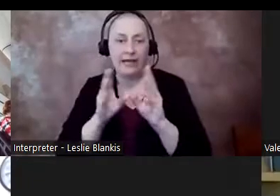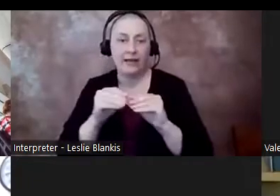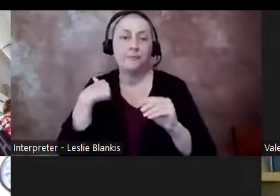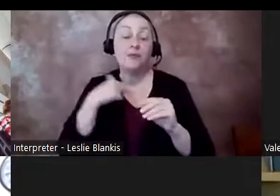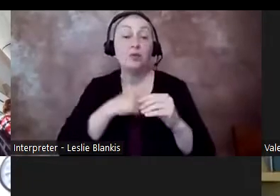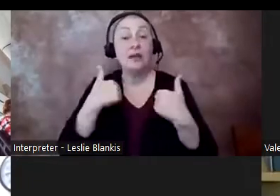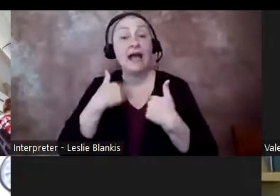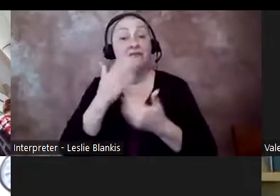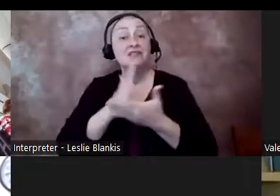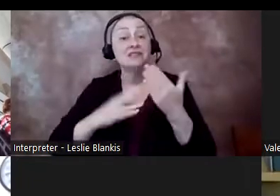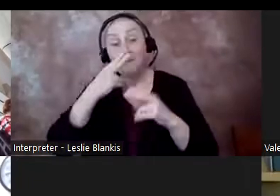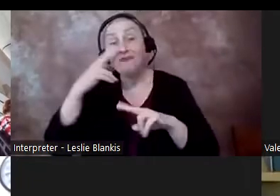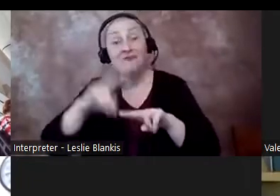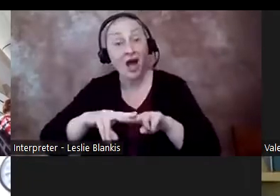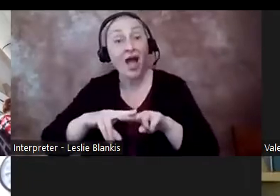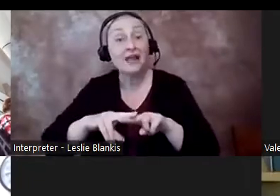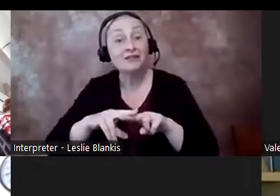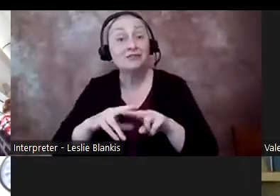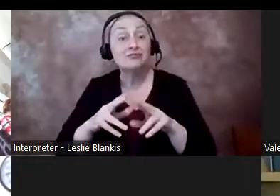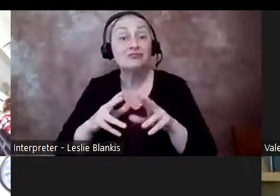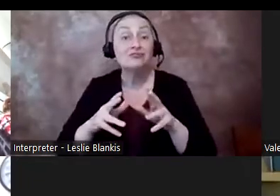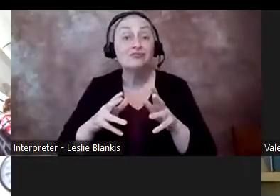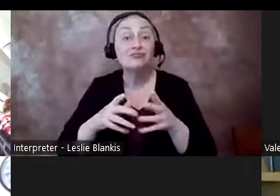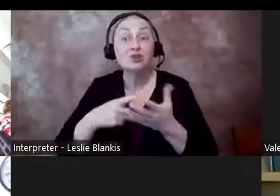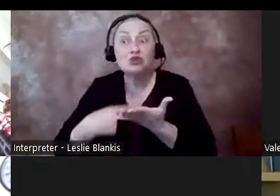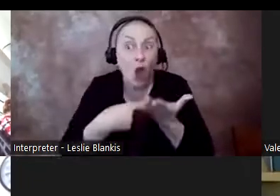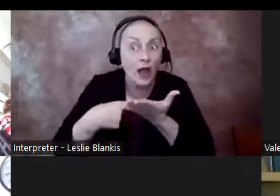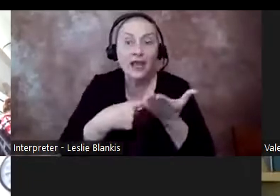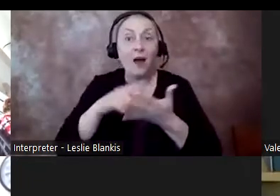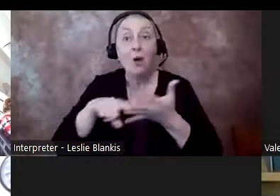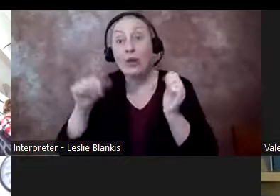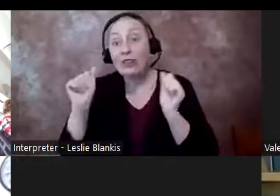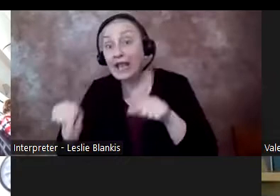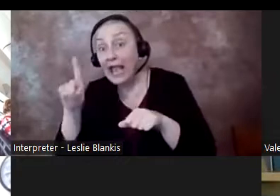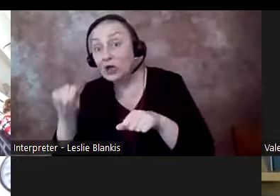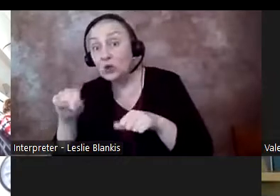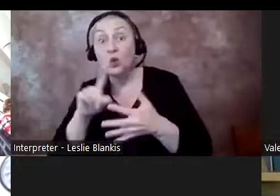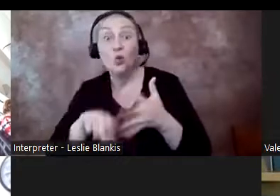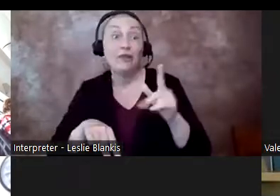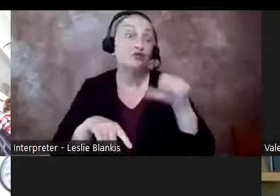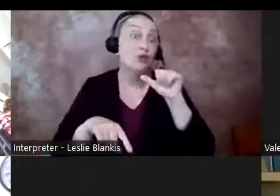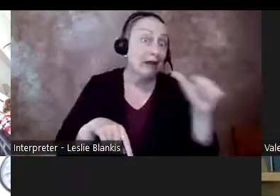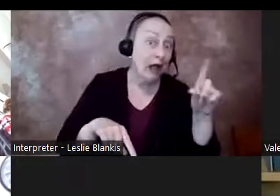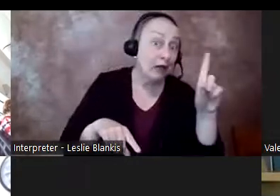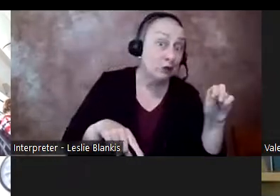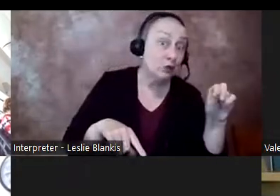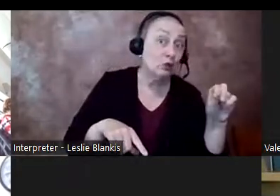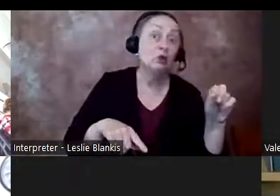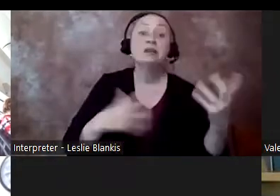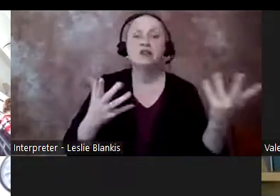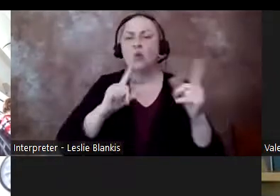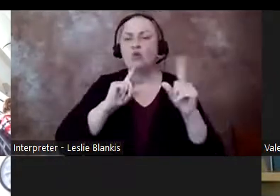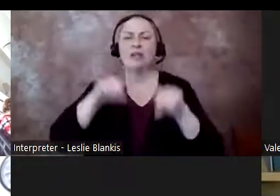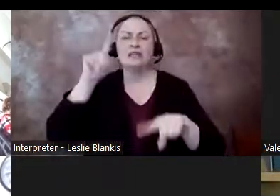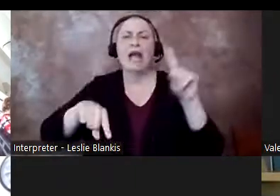fun talking about what they can do and what they shouldn't do and who they should be talking to. And so it's really